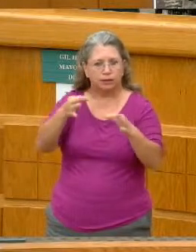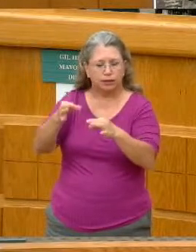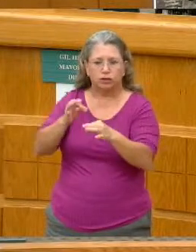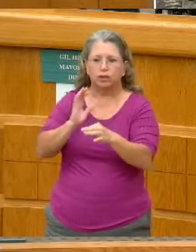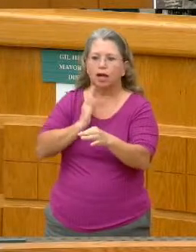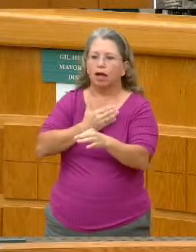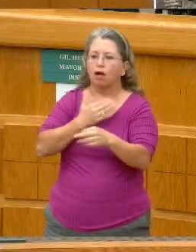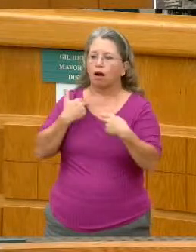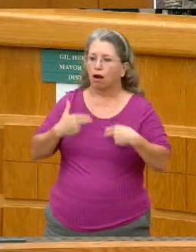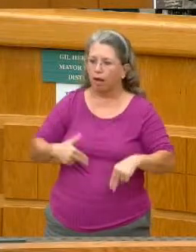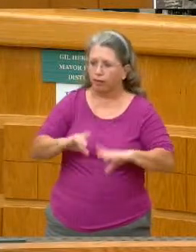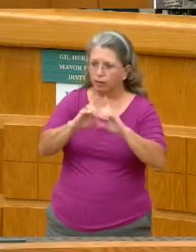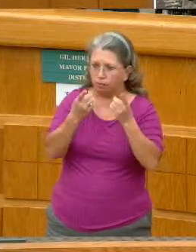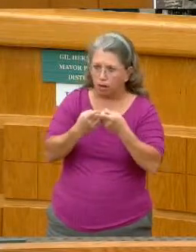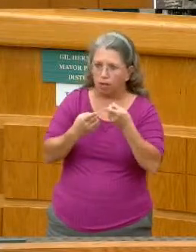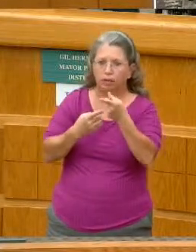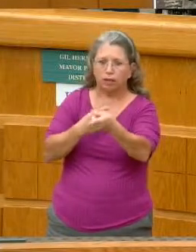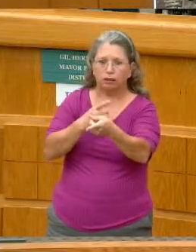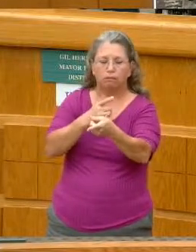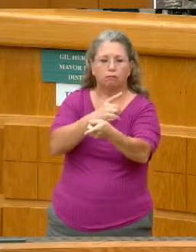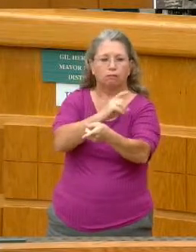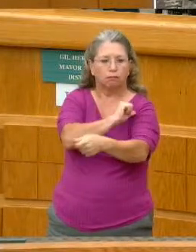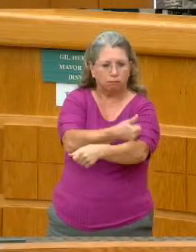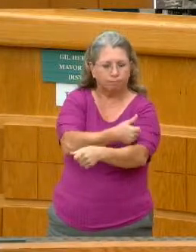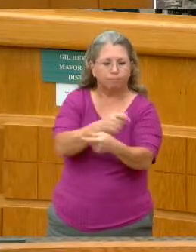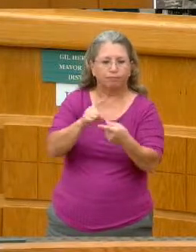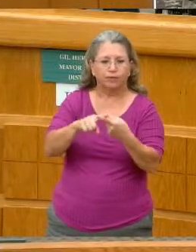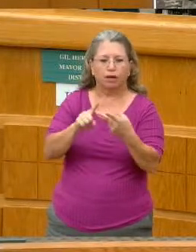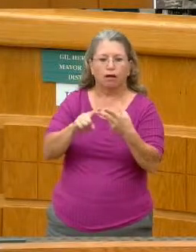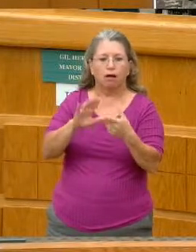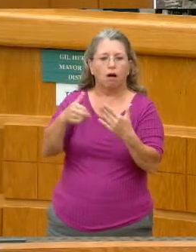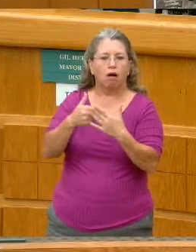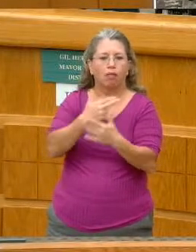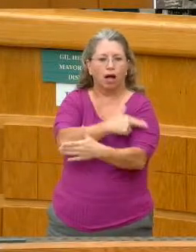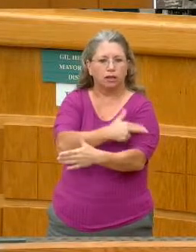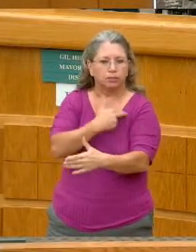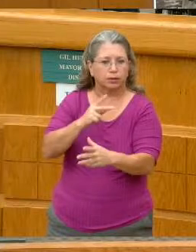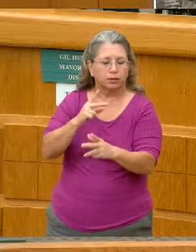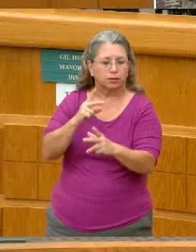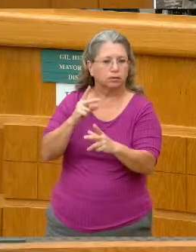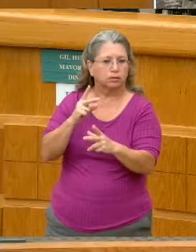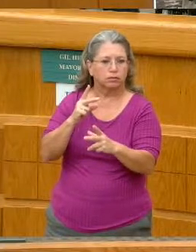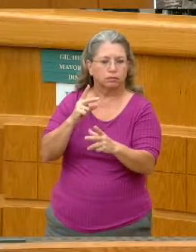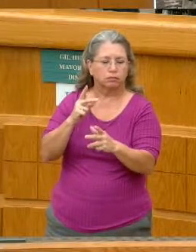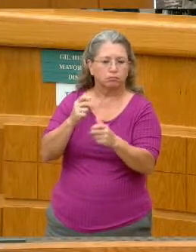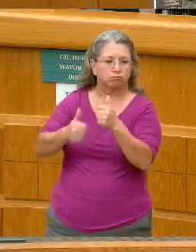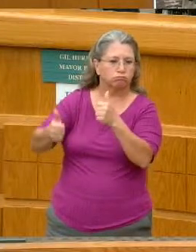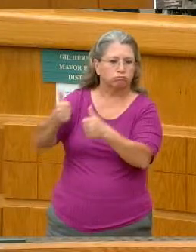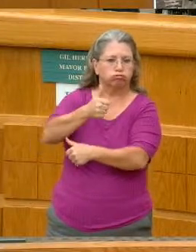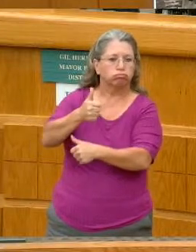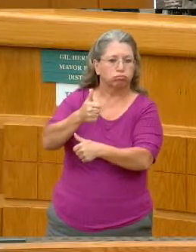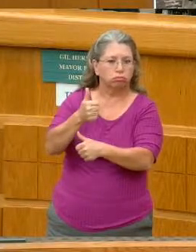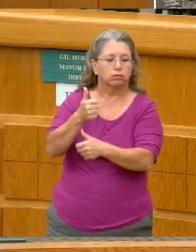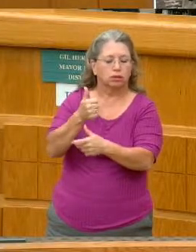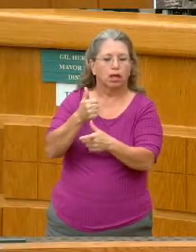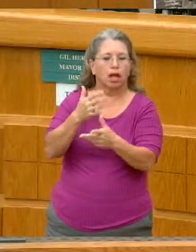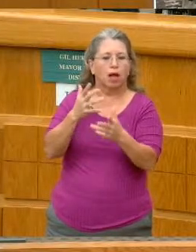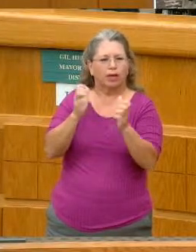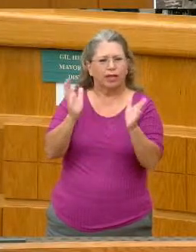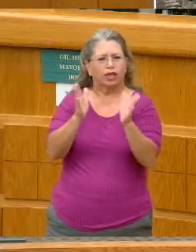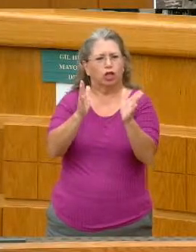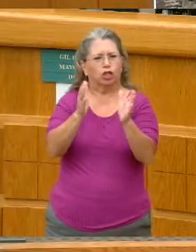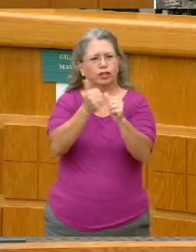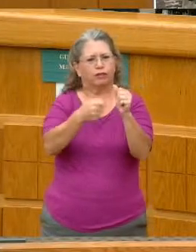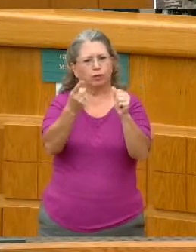health authority, our health department, and all of the hospital providers. I want to encourage everybody this weekend